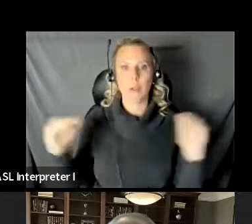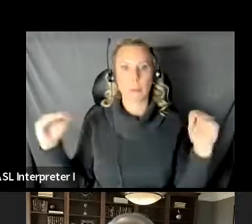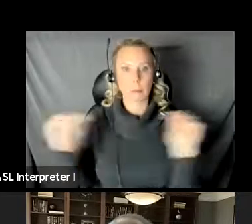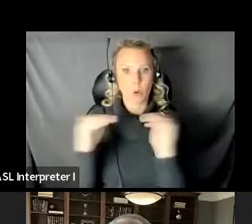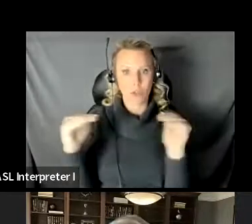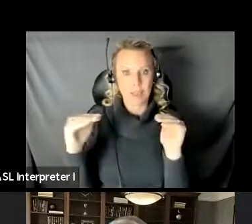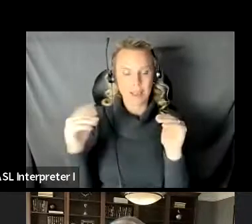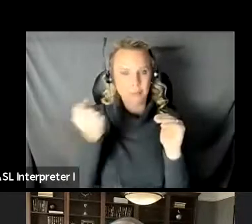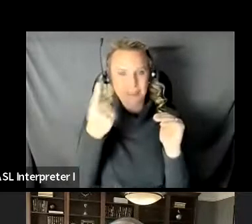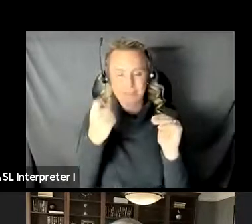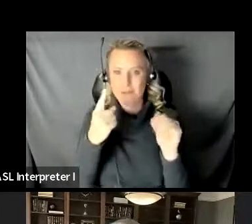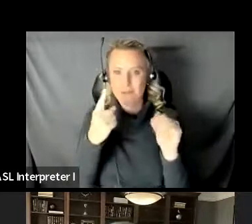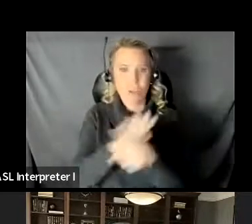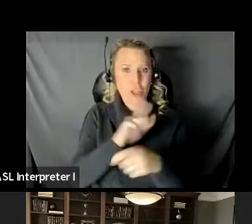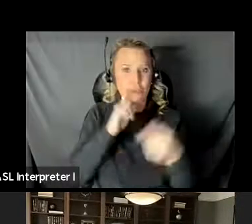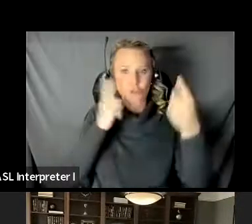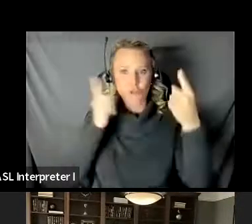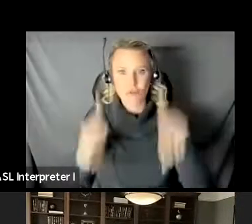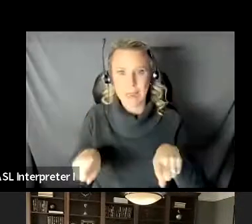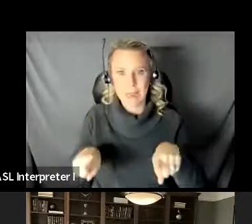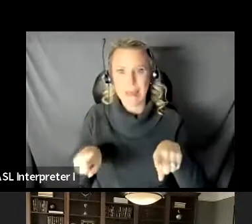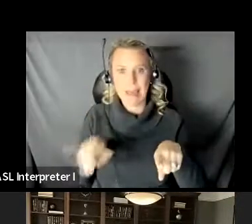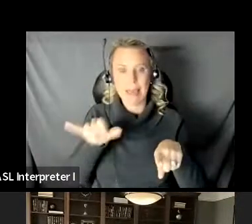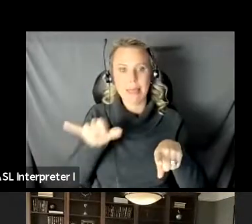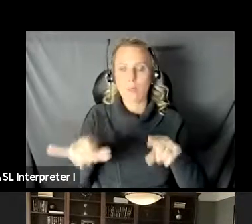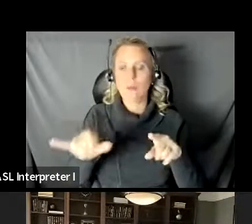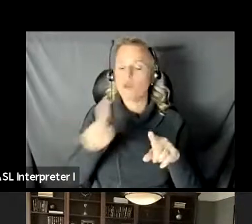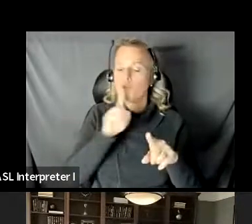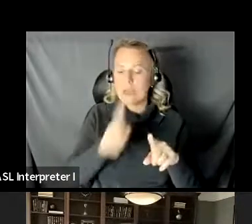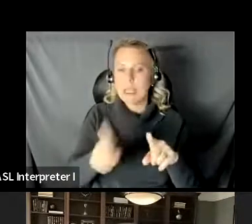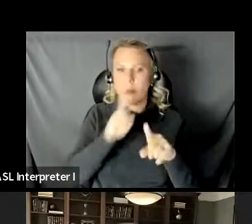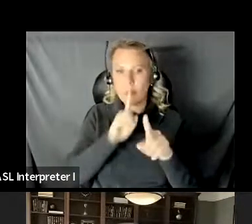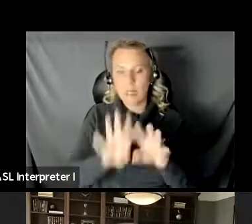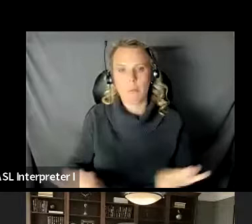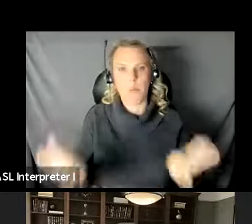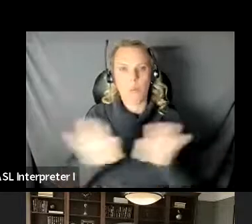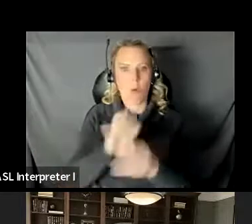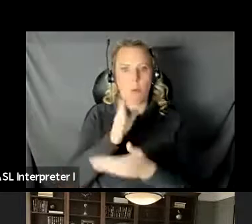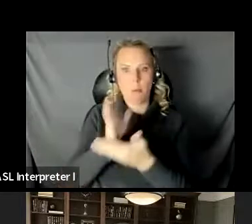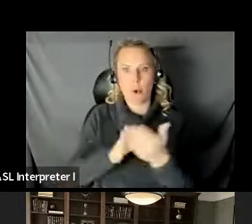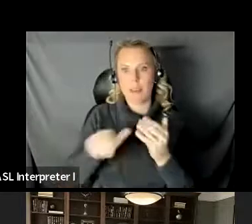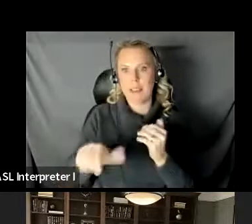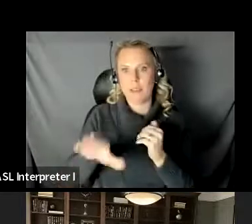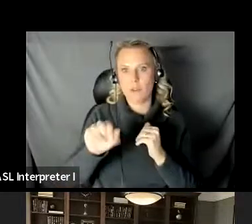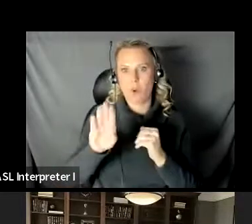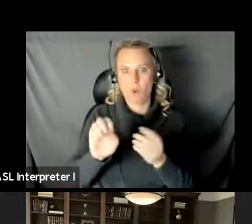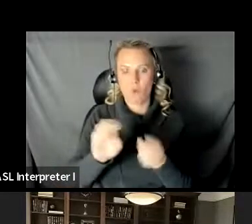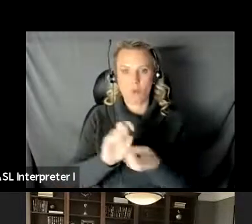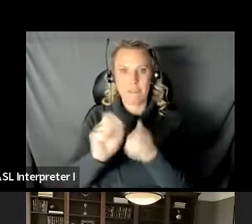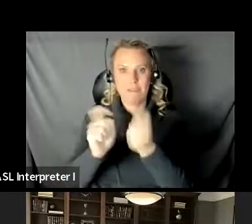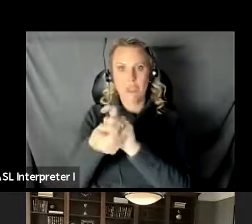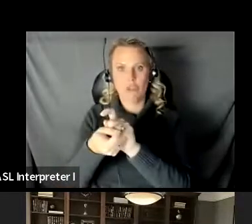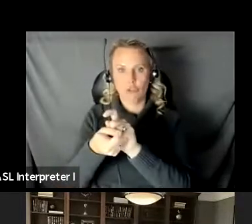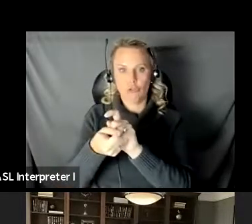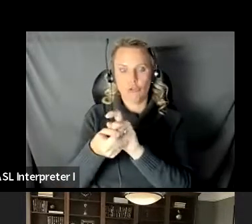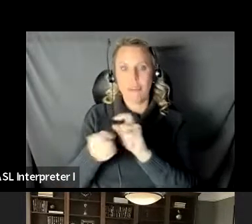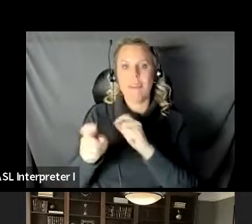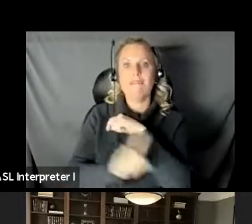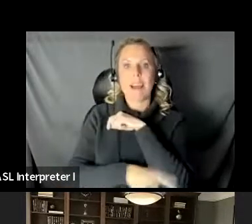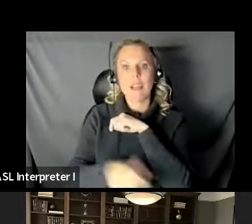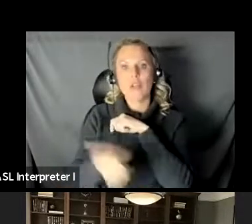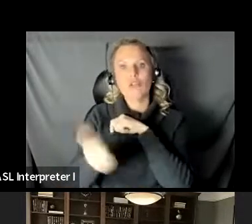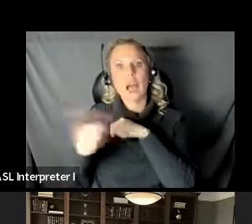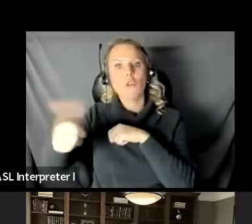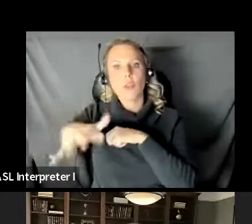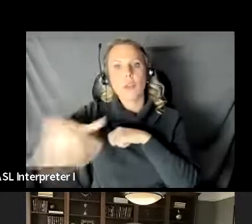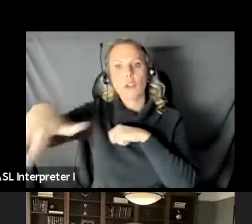because again, I completely agree that that was an incredibly important piece of this code revision, violations elsewhere in the